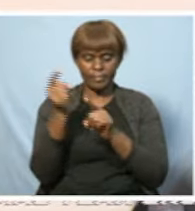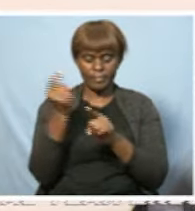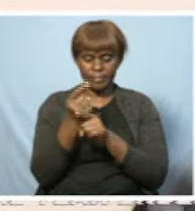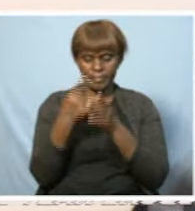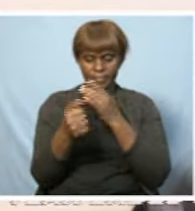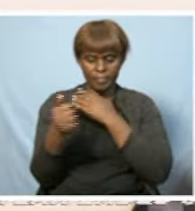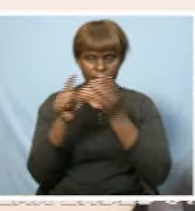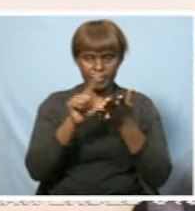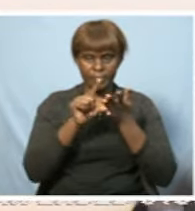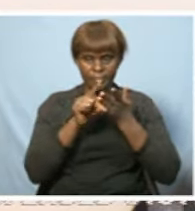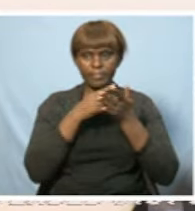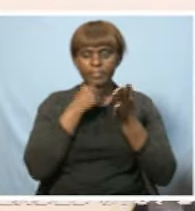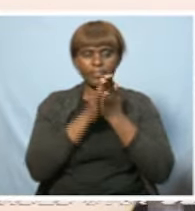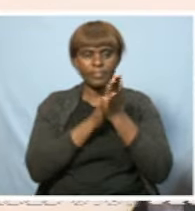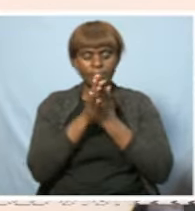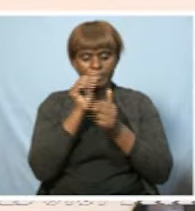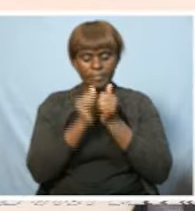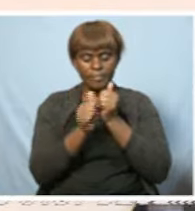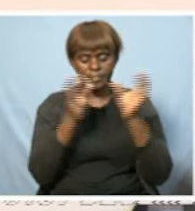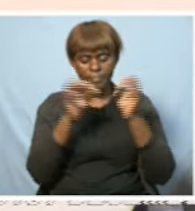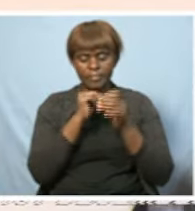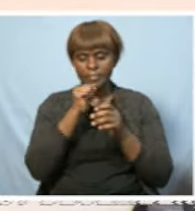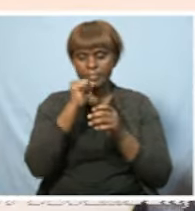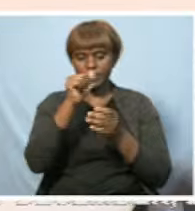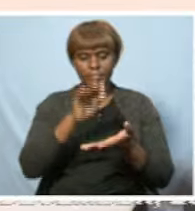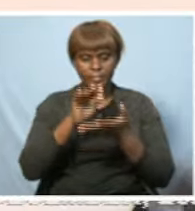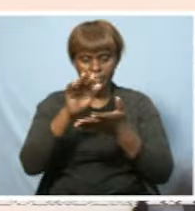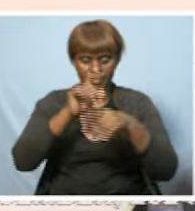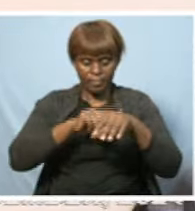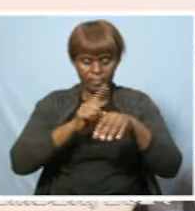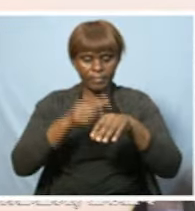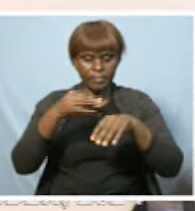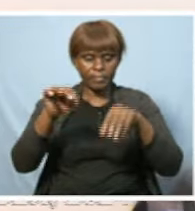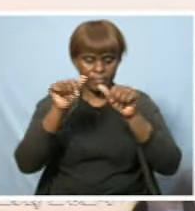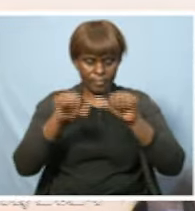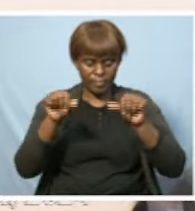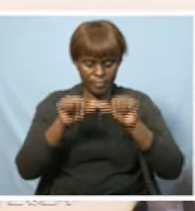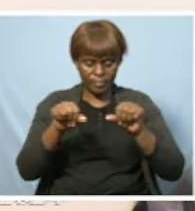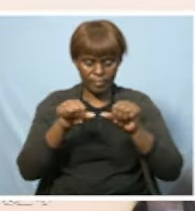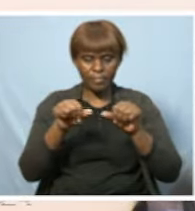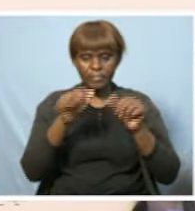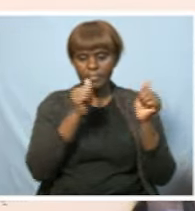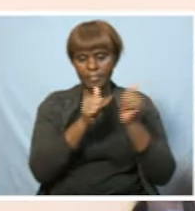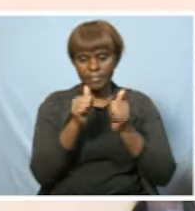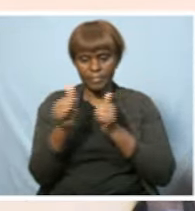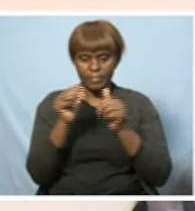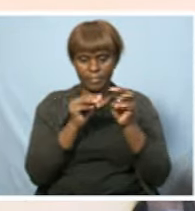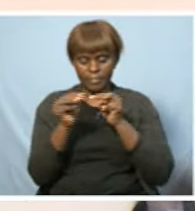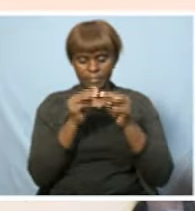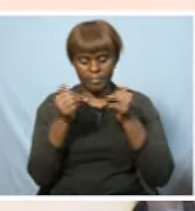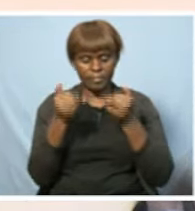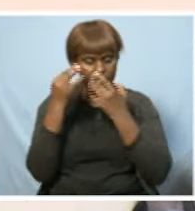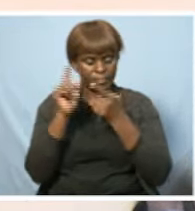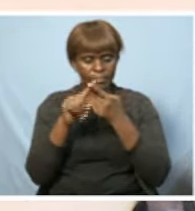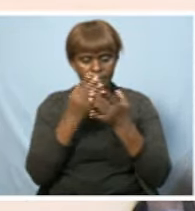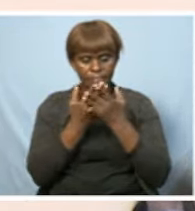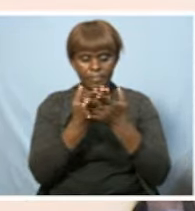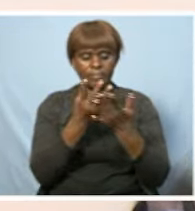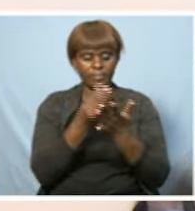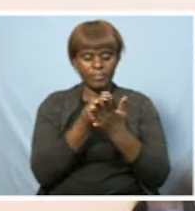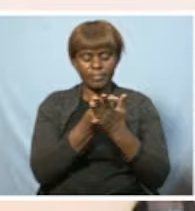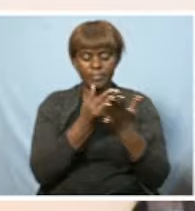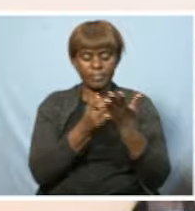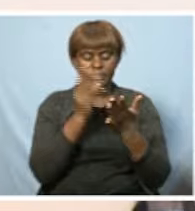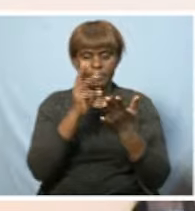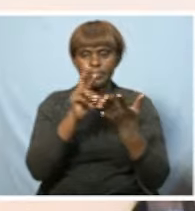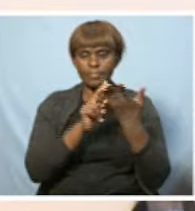and interests which the committee had not yet allocated at the time of audit. The action taken, management wishes to submit that the unspent funds were